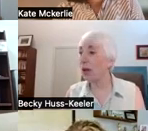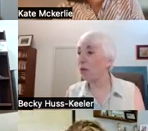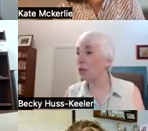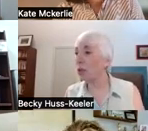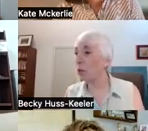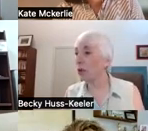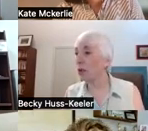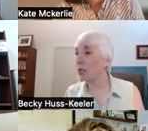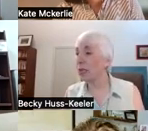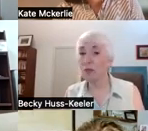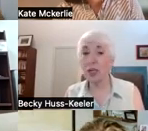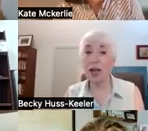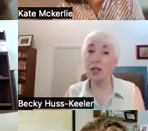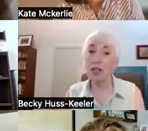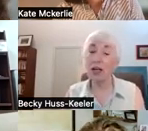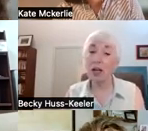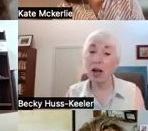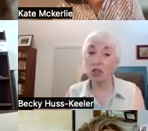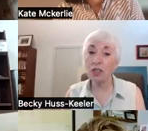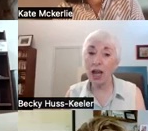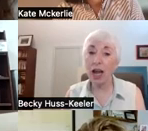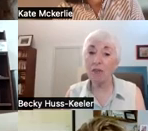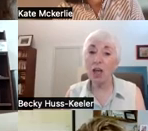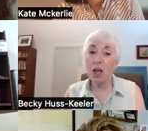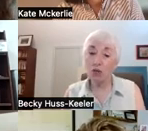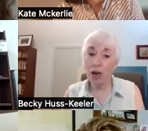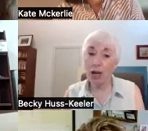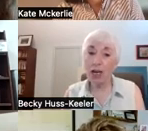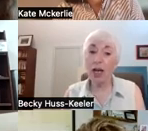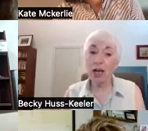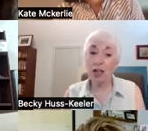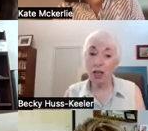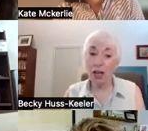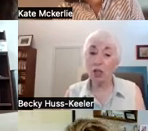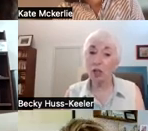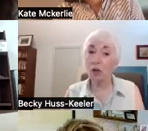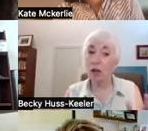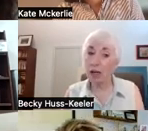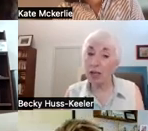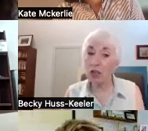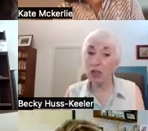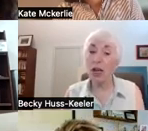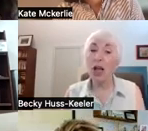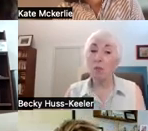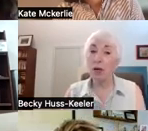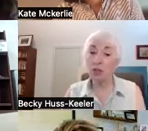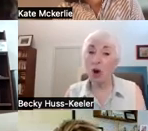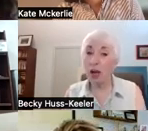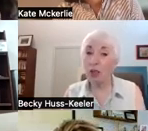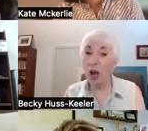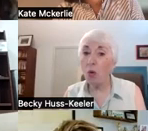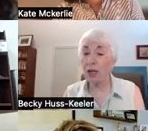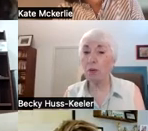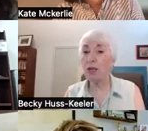enough to be able to support themselves, and that they not just have training and education initially, but